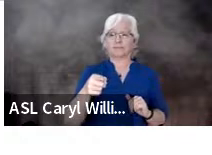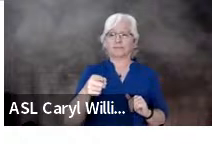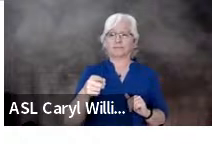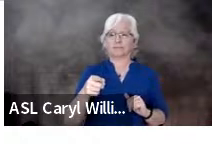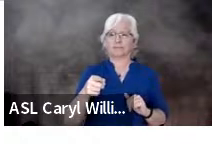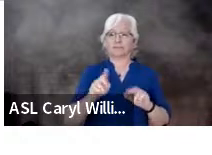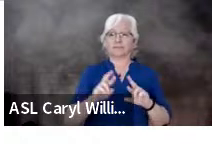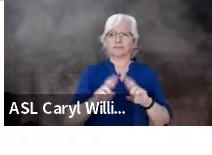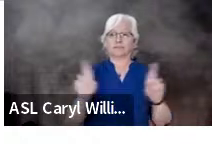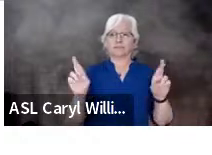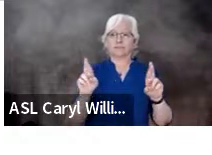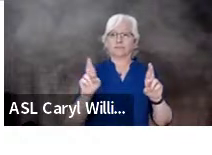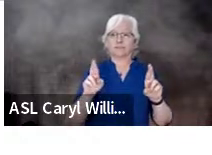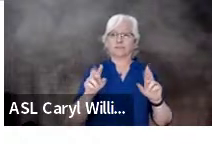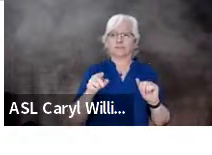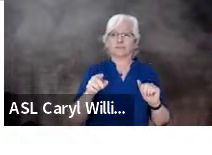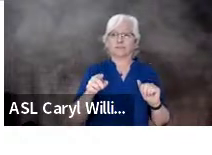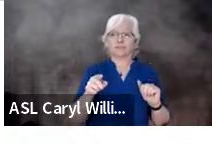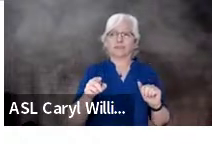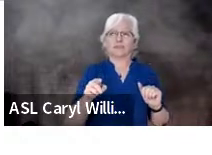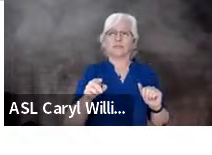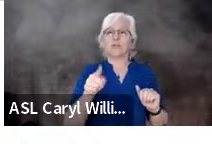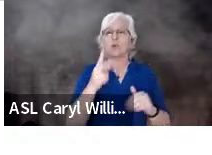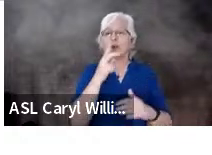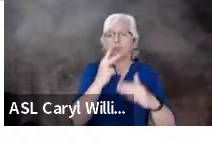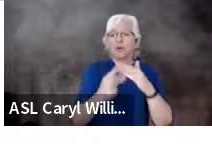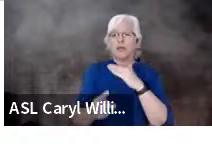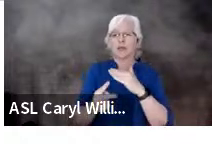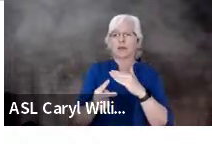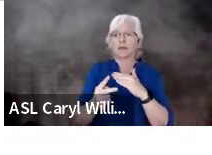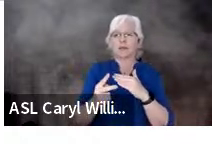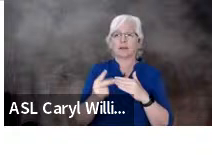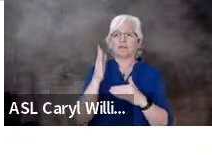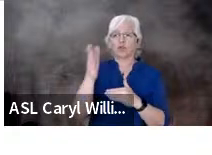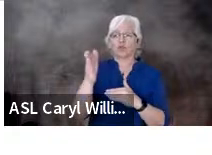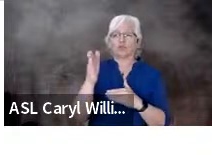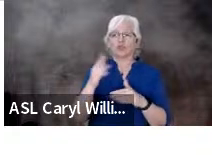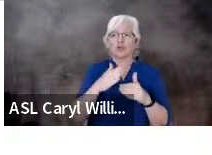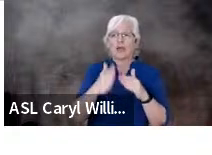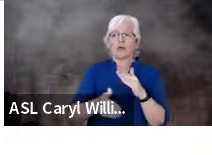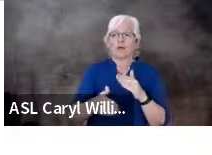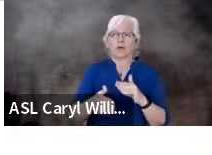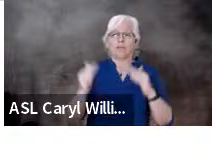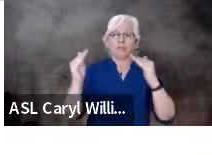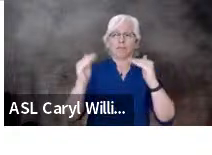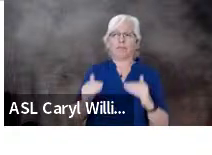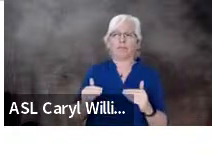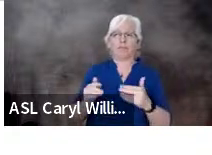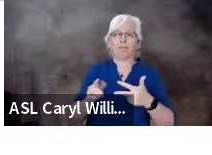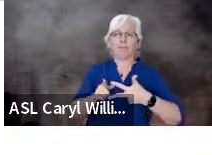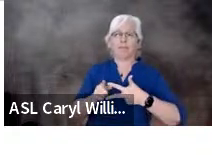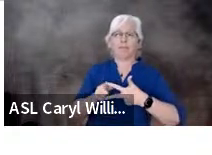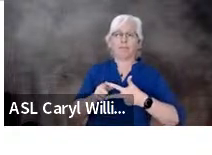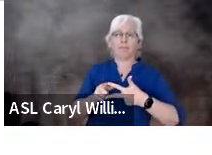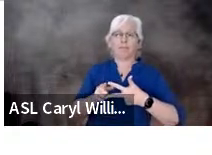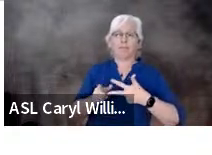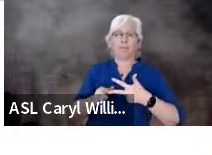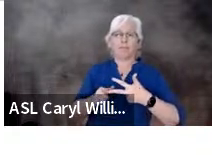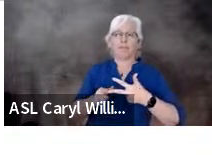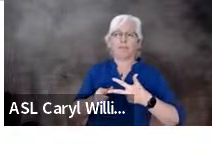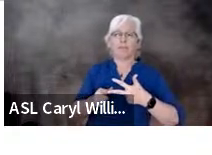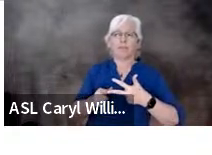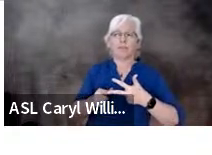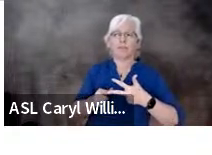analyze training data to predict future outcomes. Generative AI, this is one that a lot of folks have probably heard of